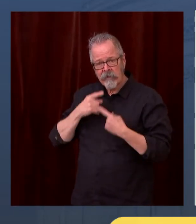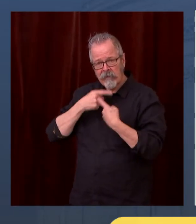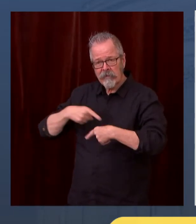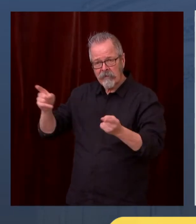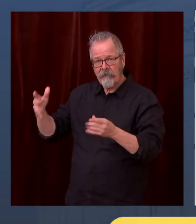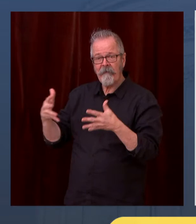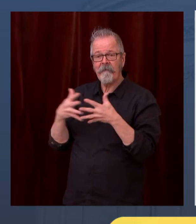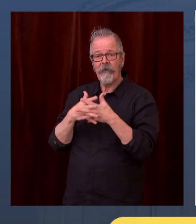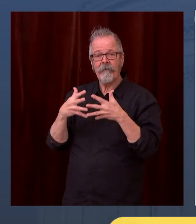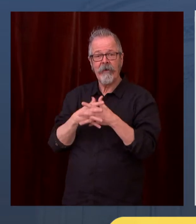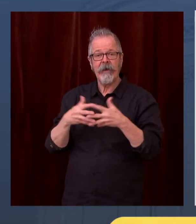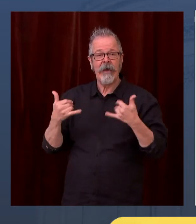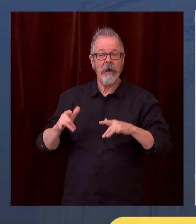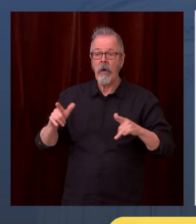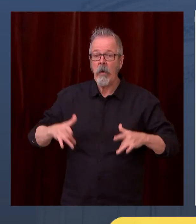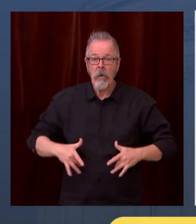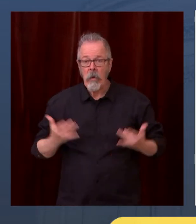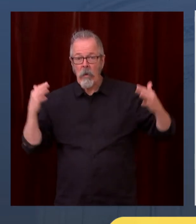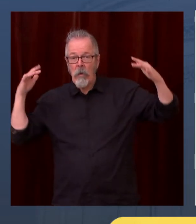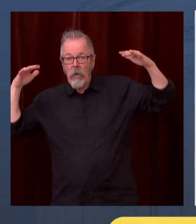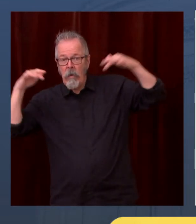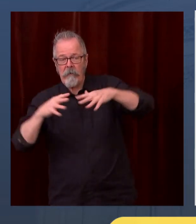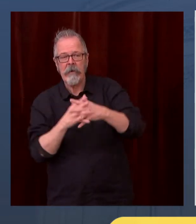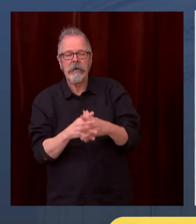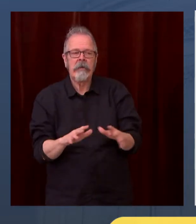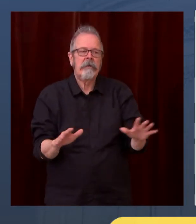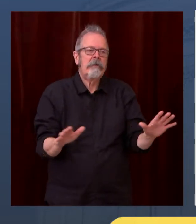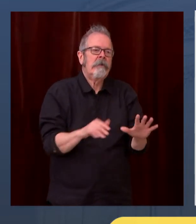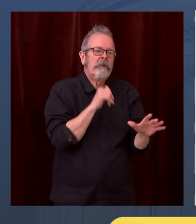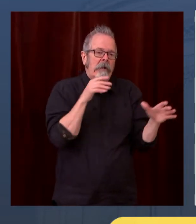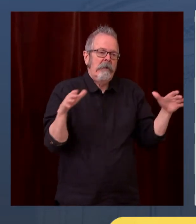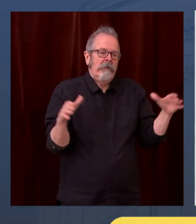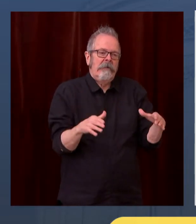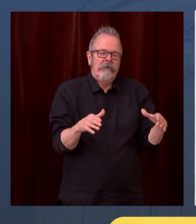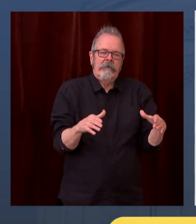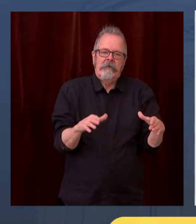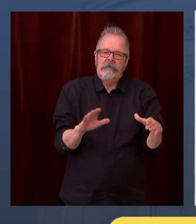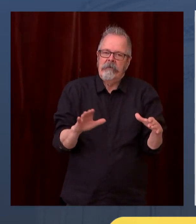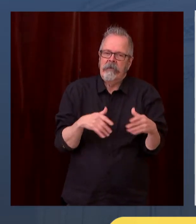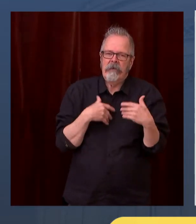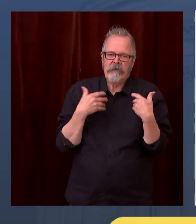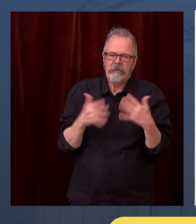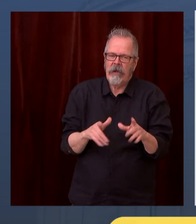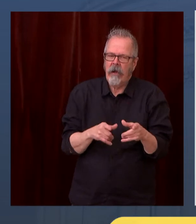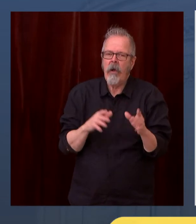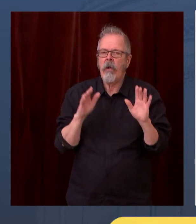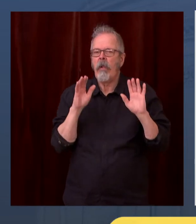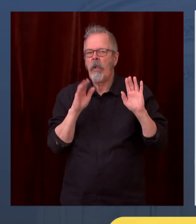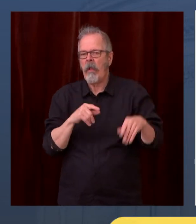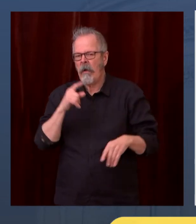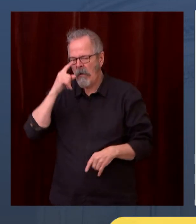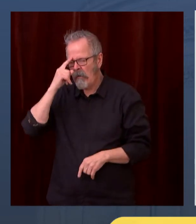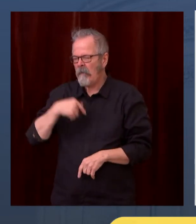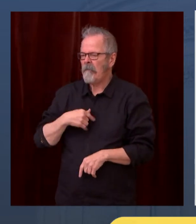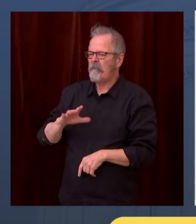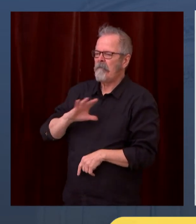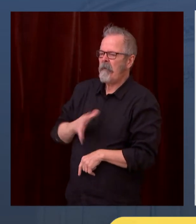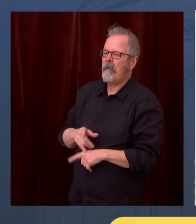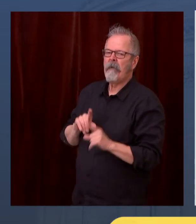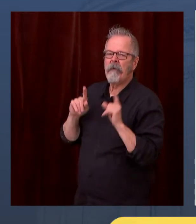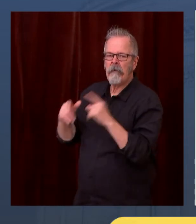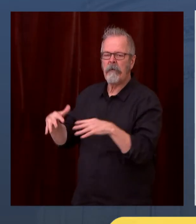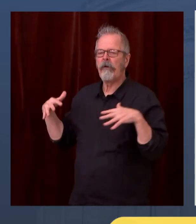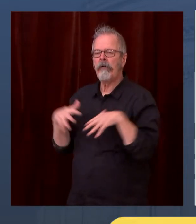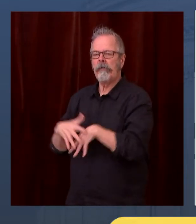Sunday evening. We do not want people to sink back into actions or activities that are going to put